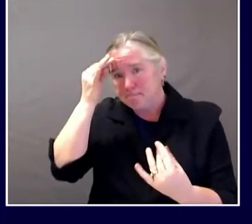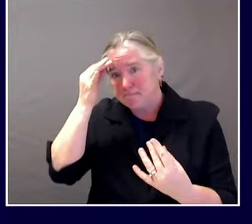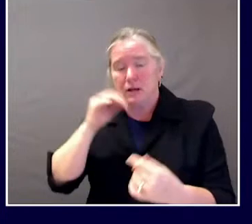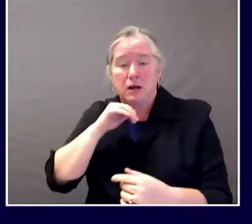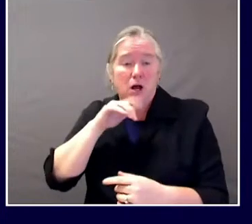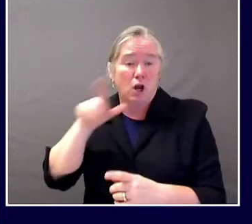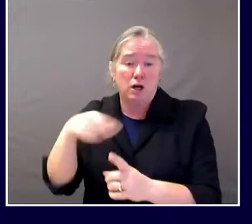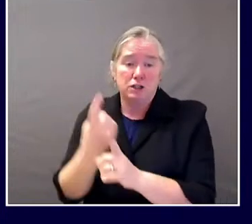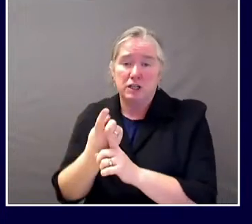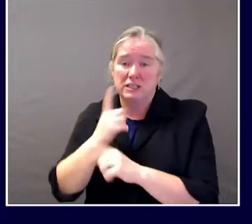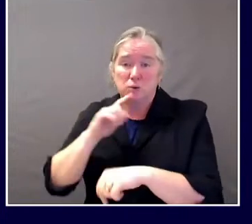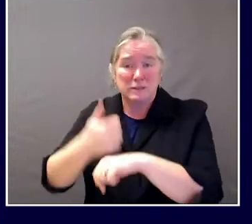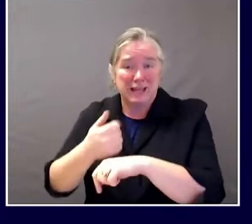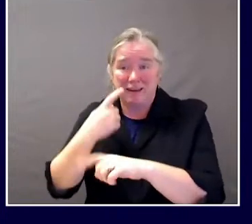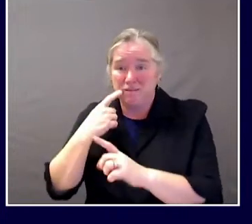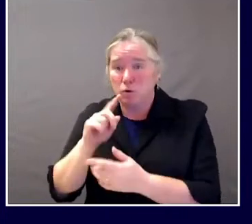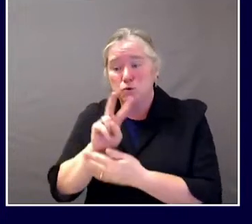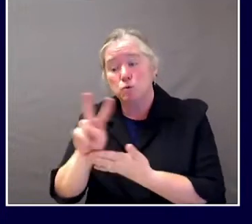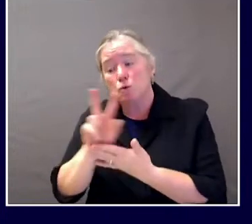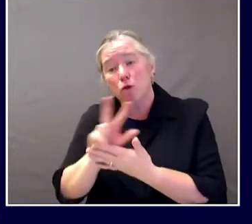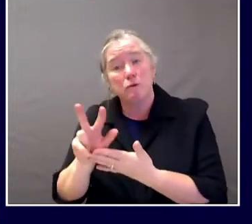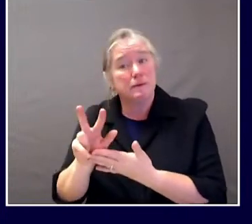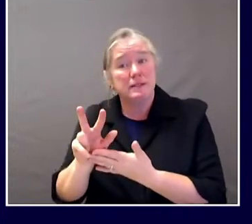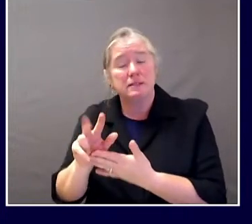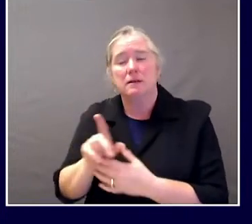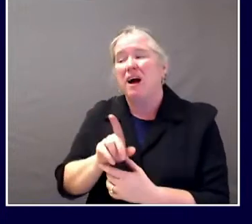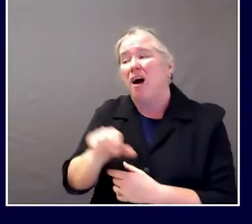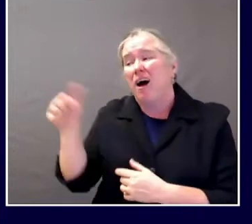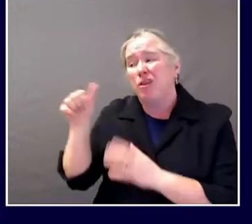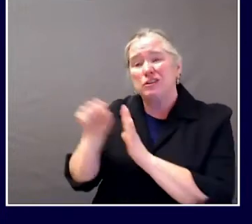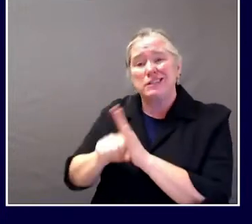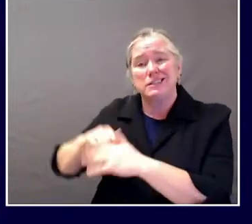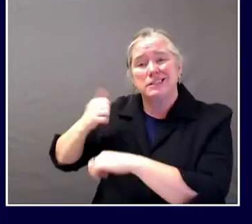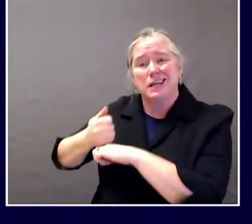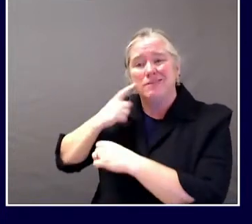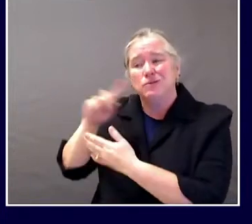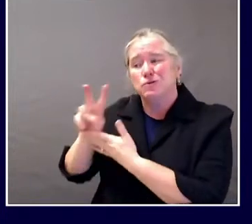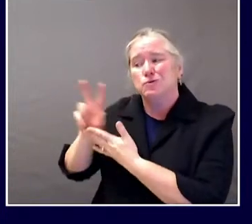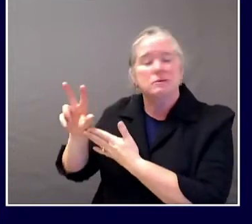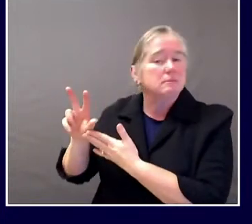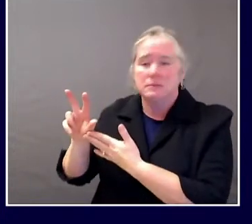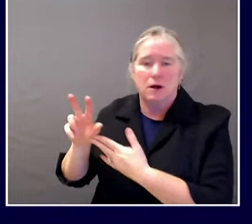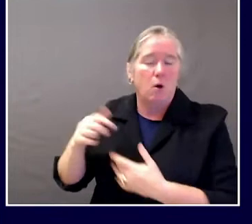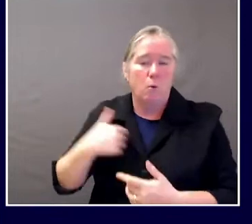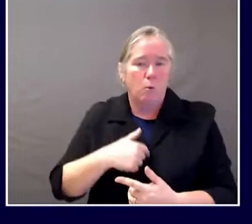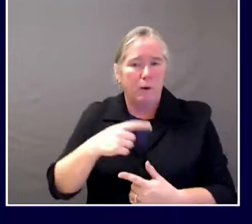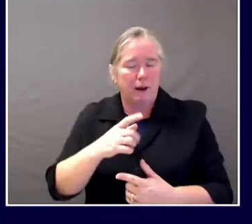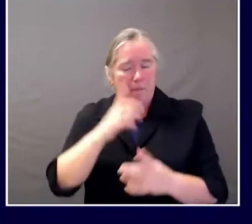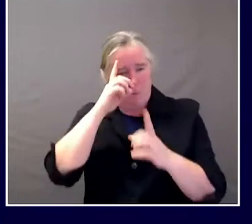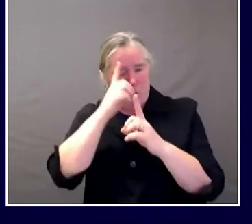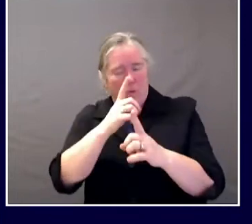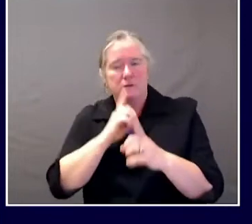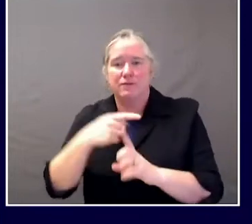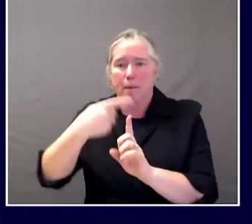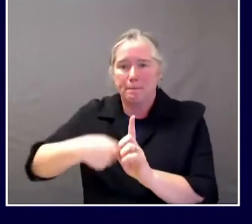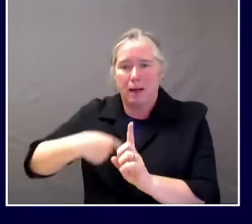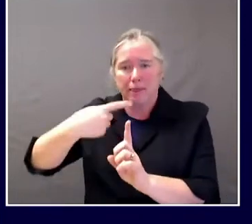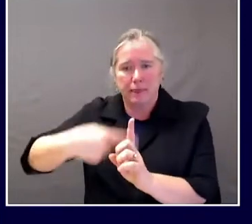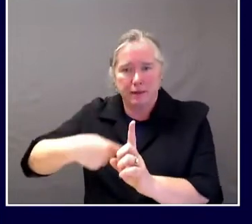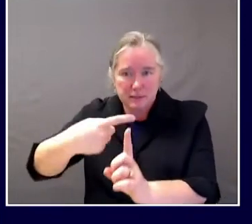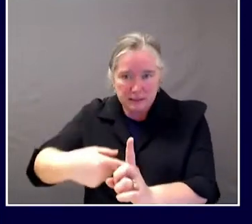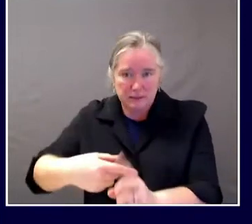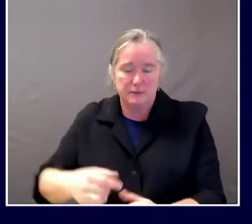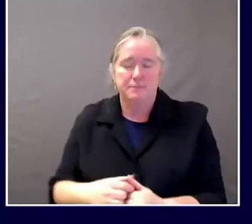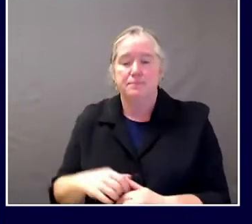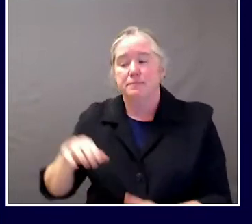set up for a few weeks, as some places are doing, but for months and months. Because as Morgan's question earlier noted, this